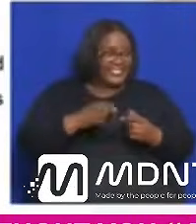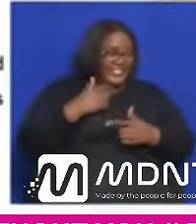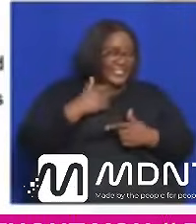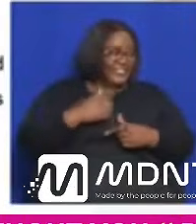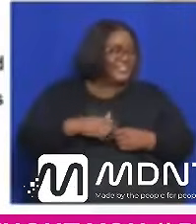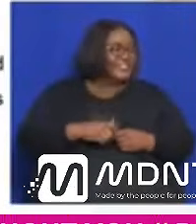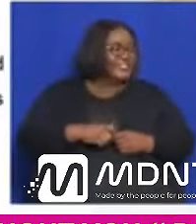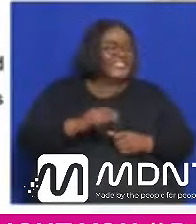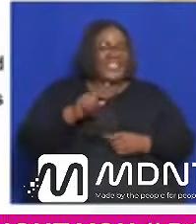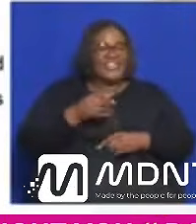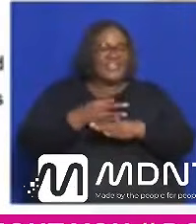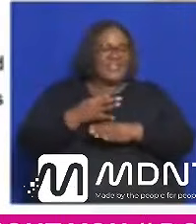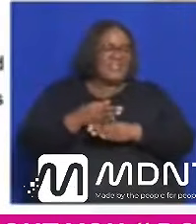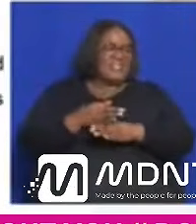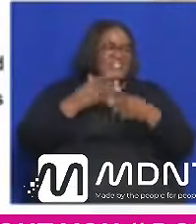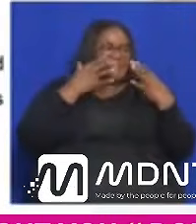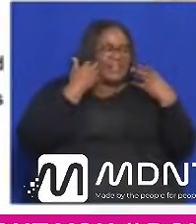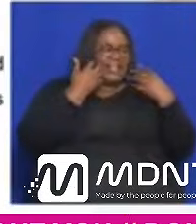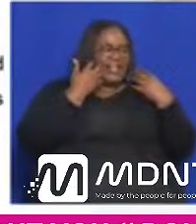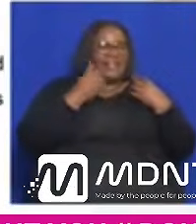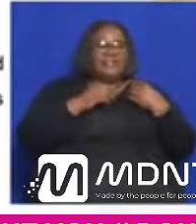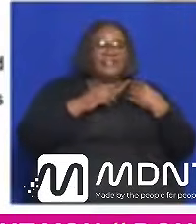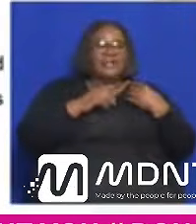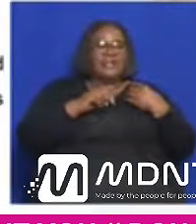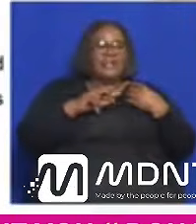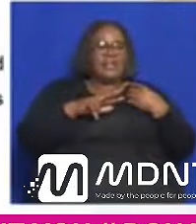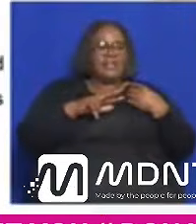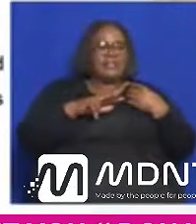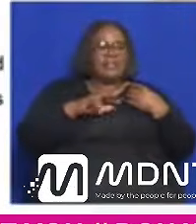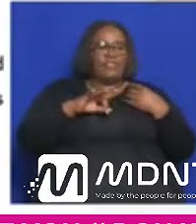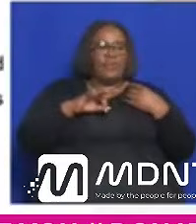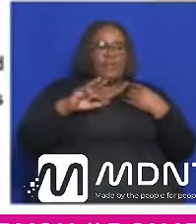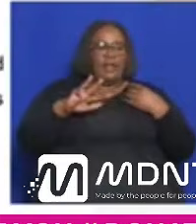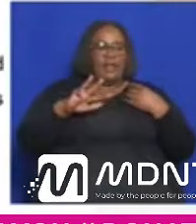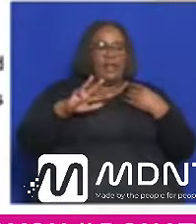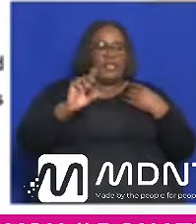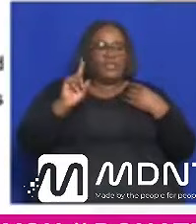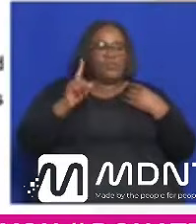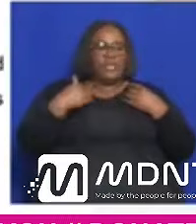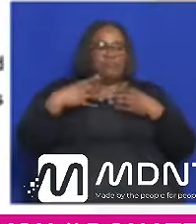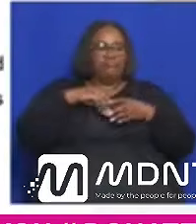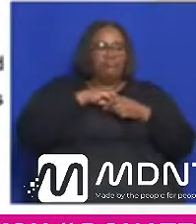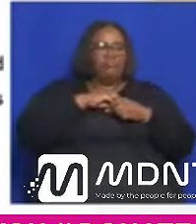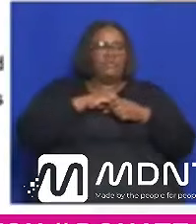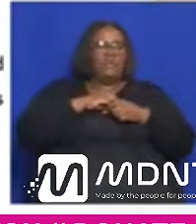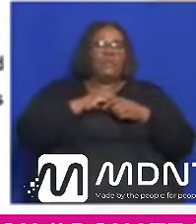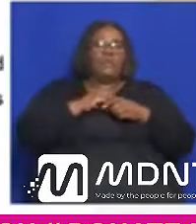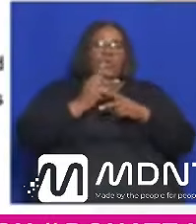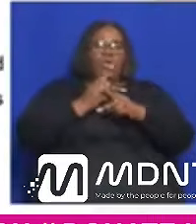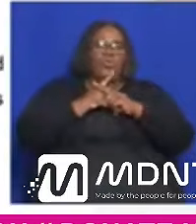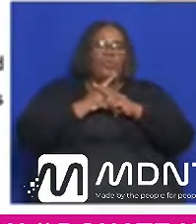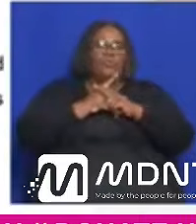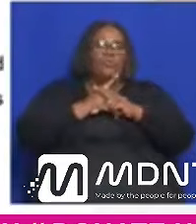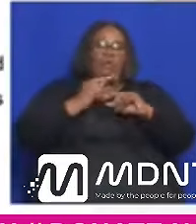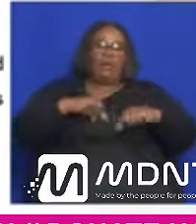with 839. It is part of what was going to be the loan agreement for 20 million. Oh, no, it's